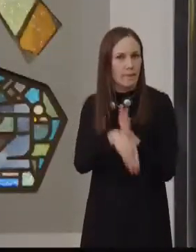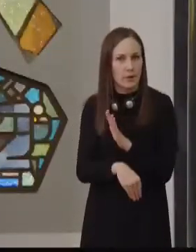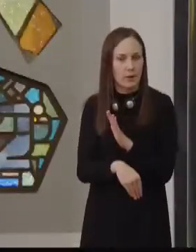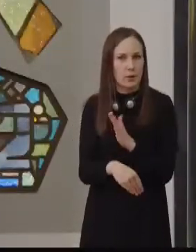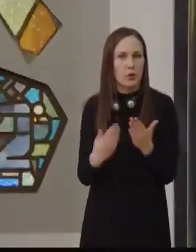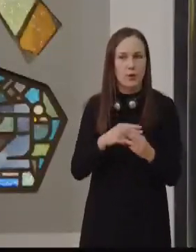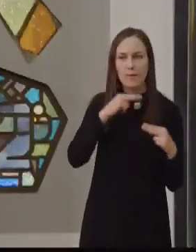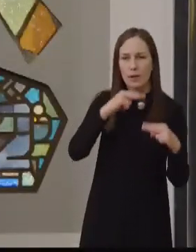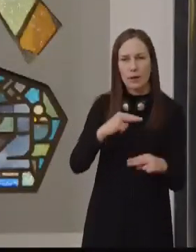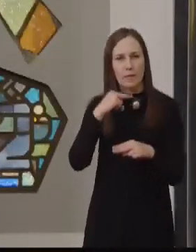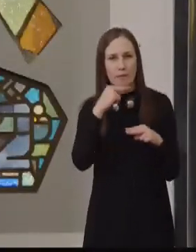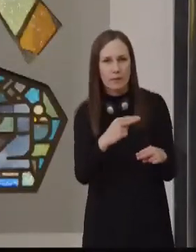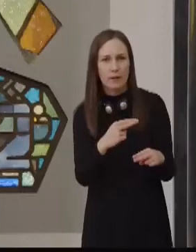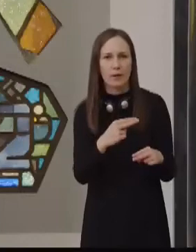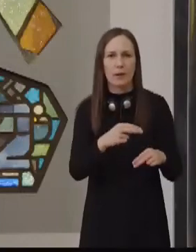adopted.